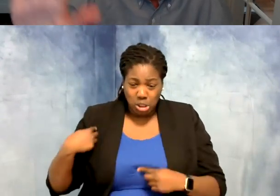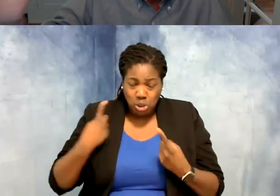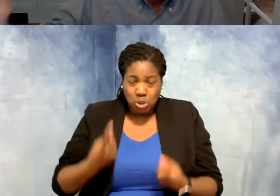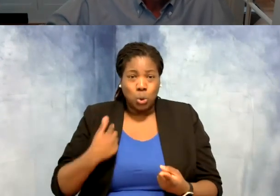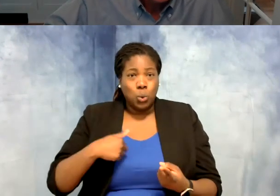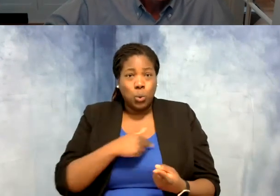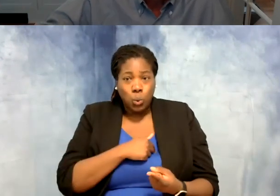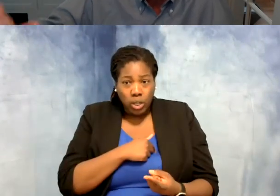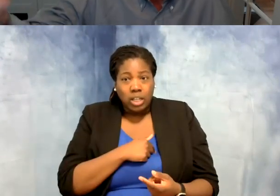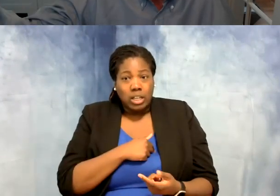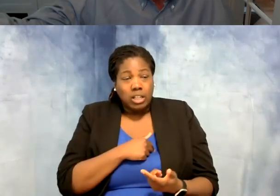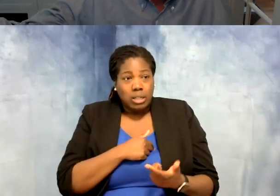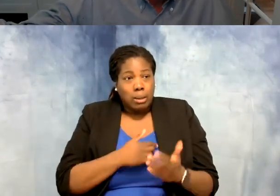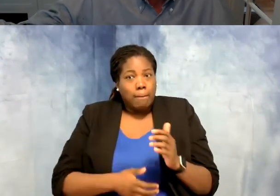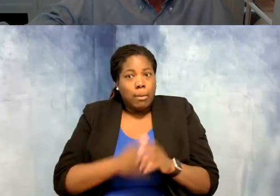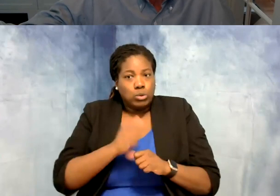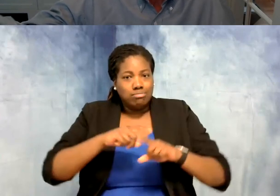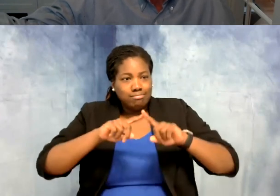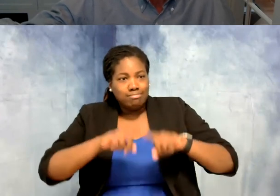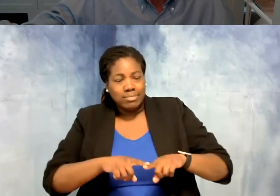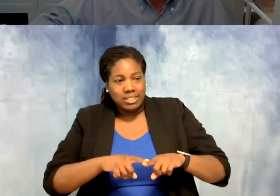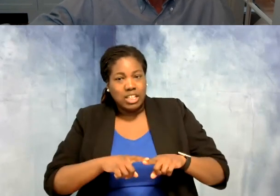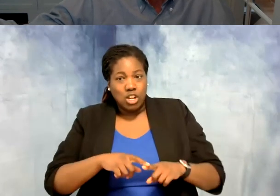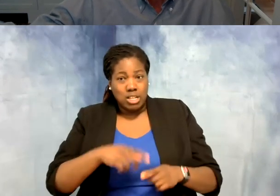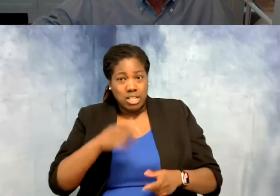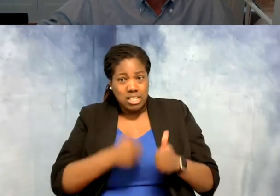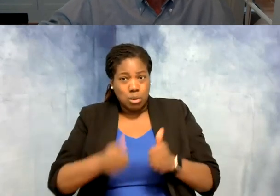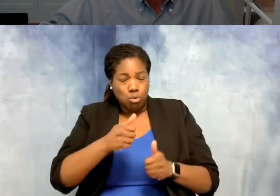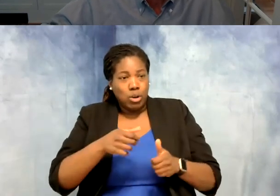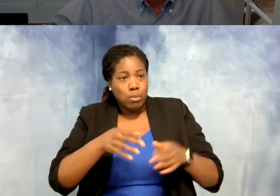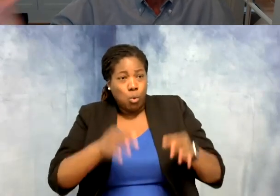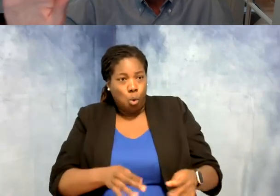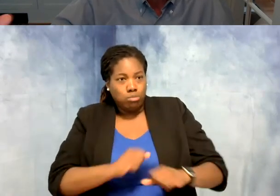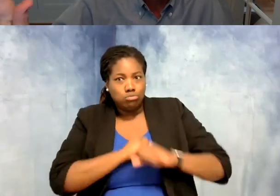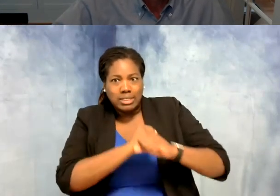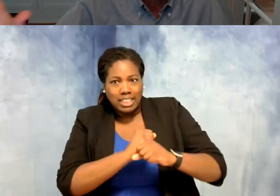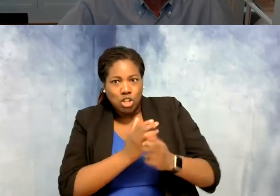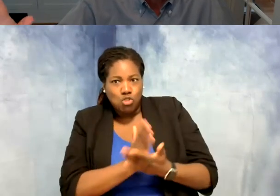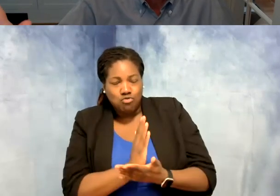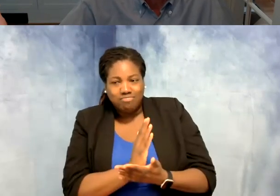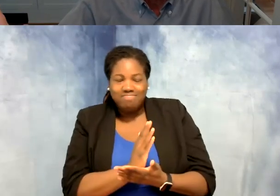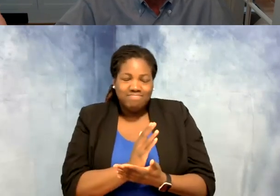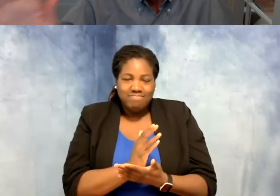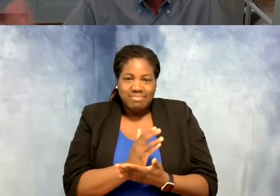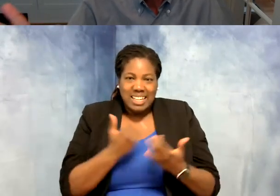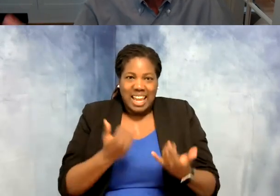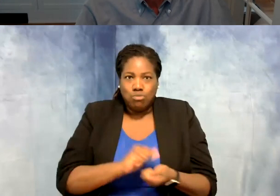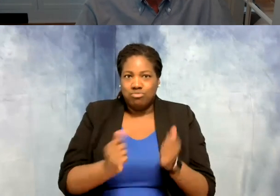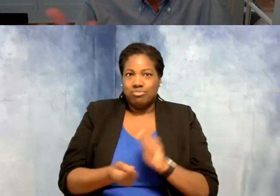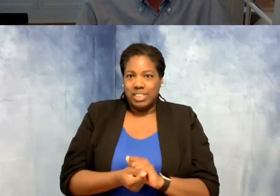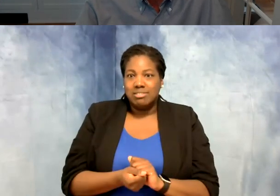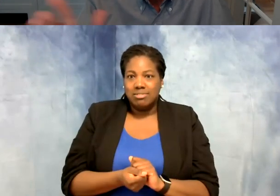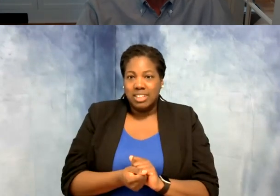able, by and large, to rely on the fact that the Supreme Court has protected this right. That is no longer the case. I think